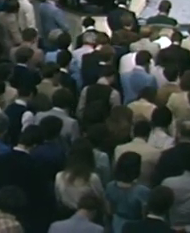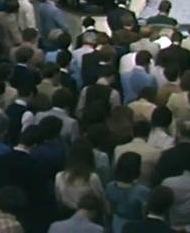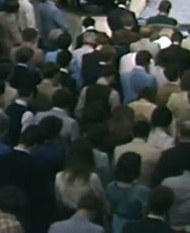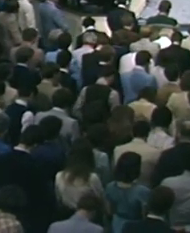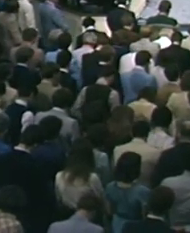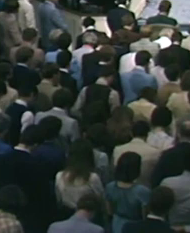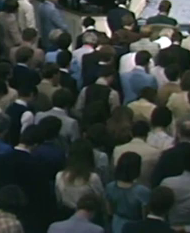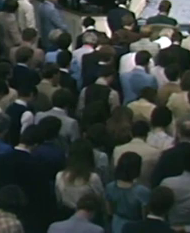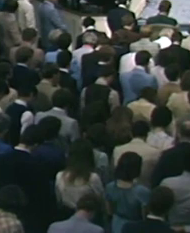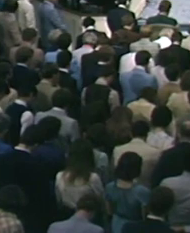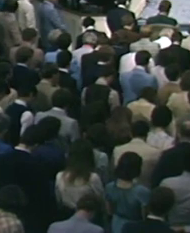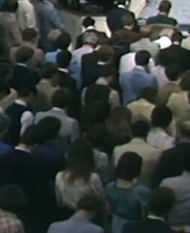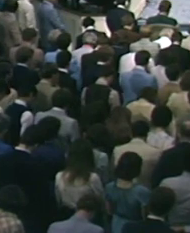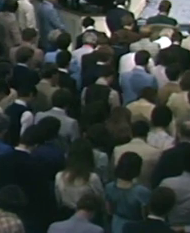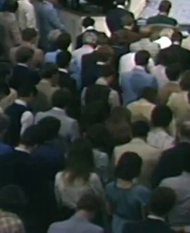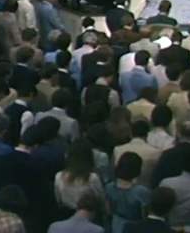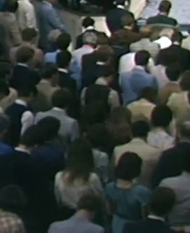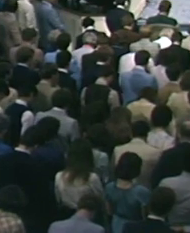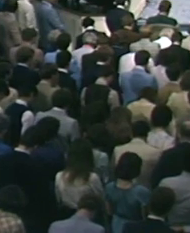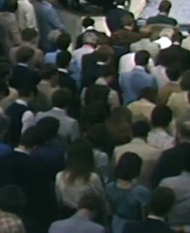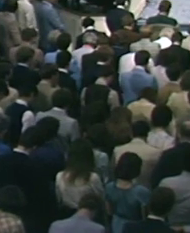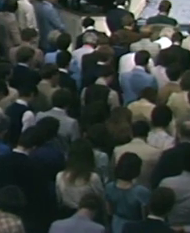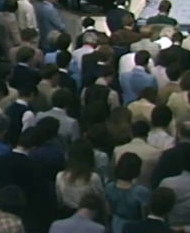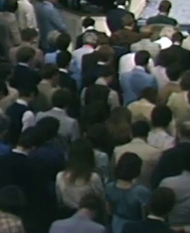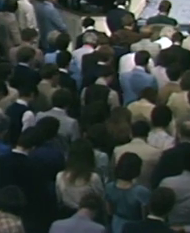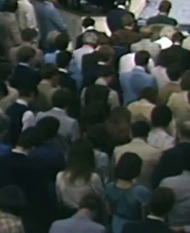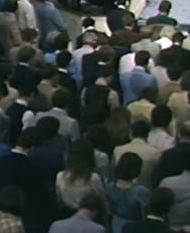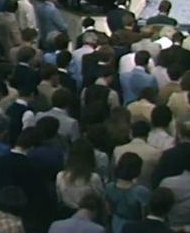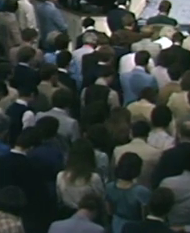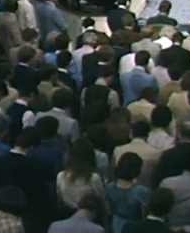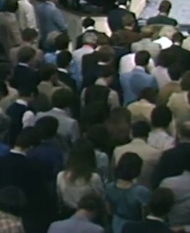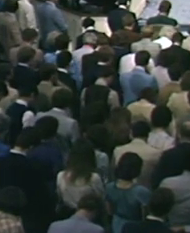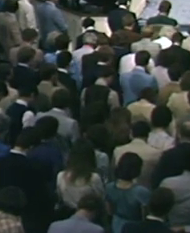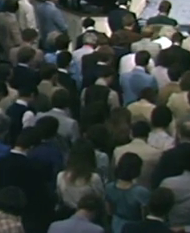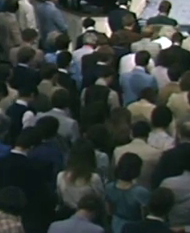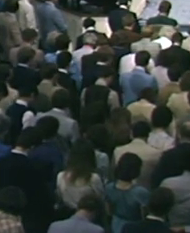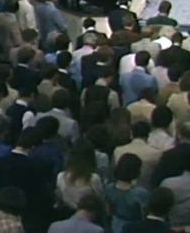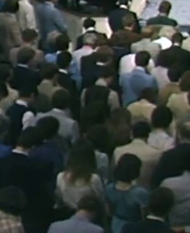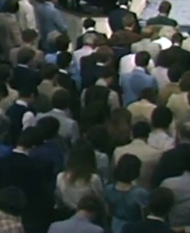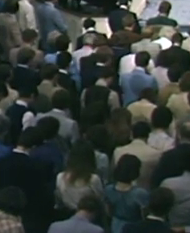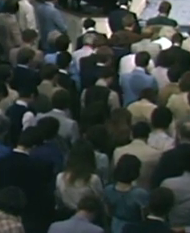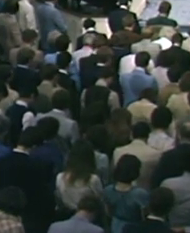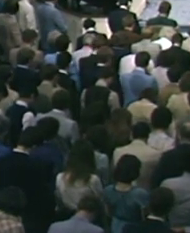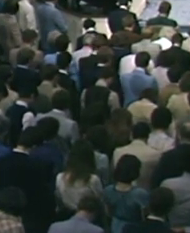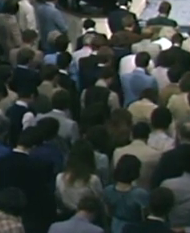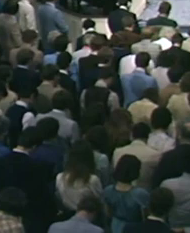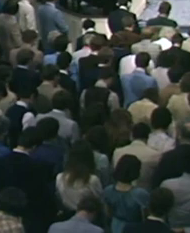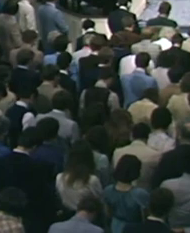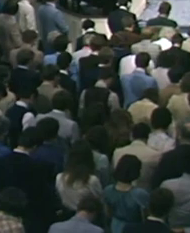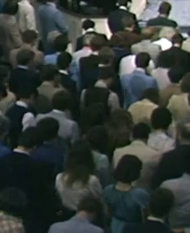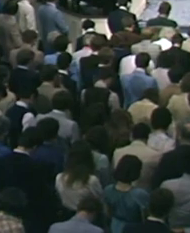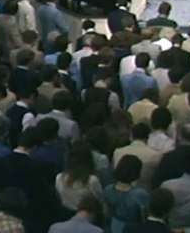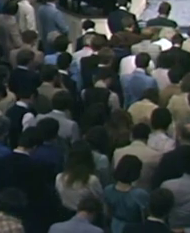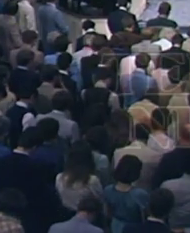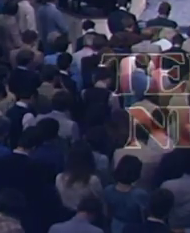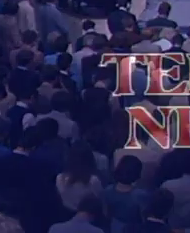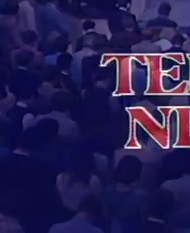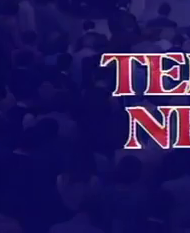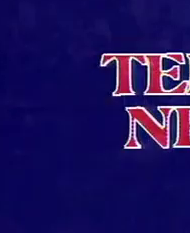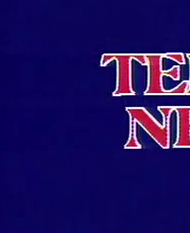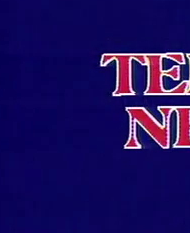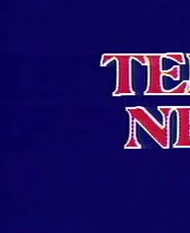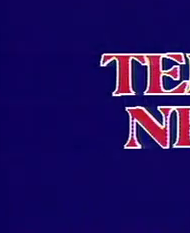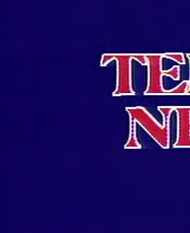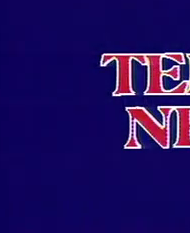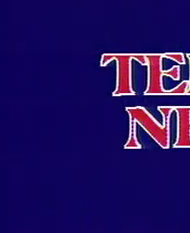Hour. Until then, may God richly bless you, is our prayer. The preceding has been an